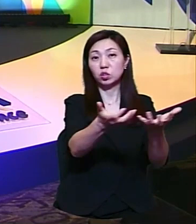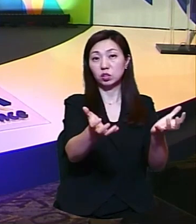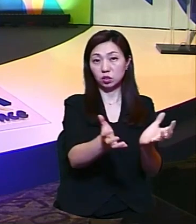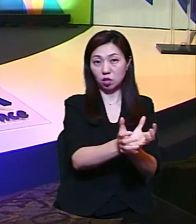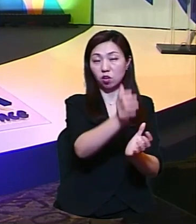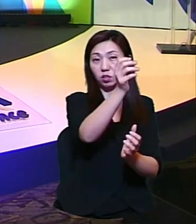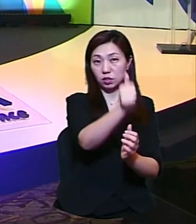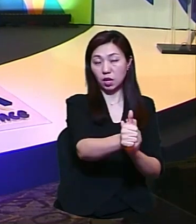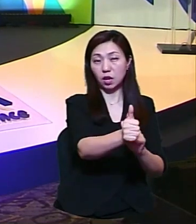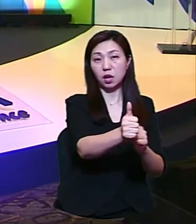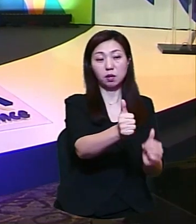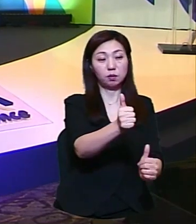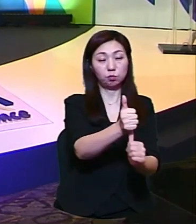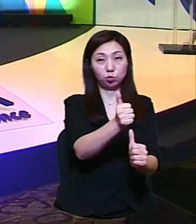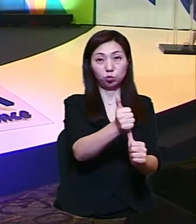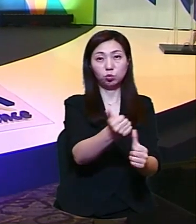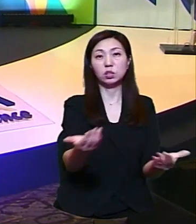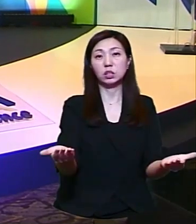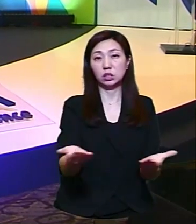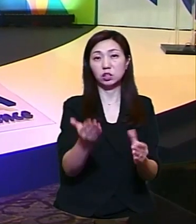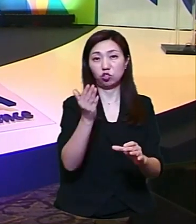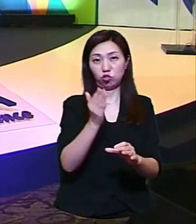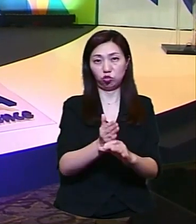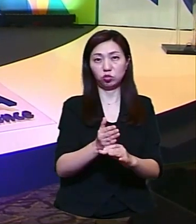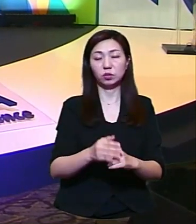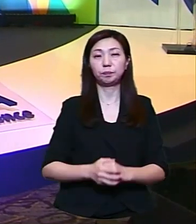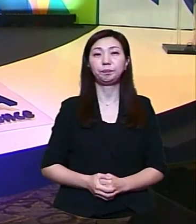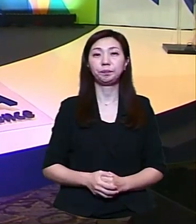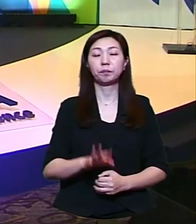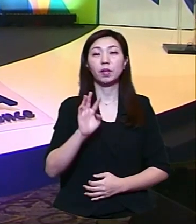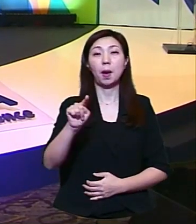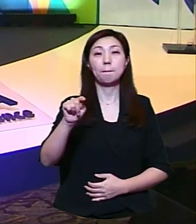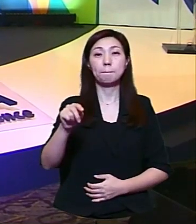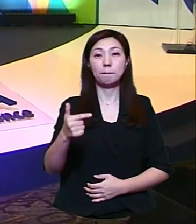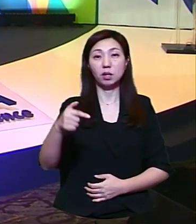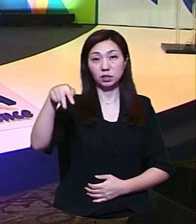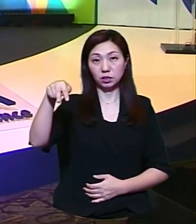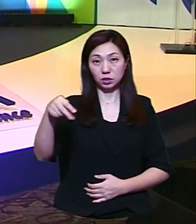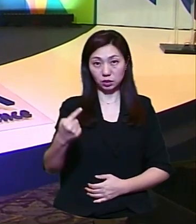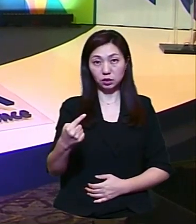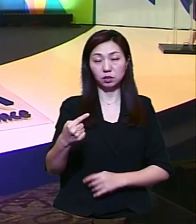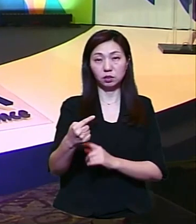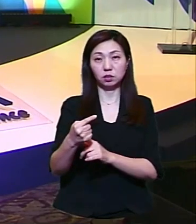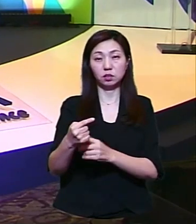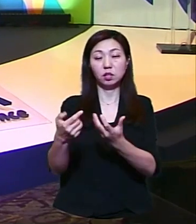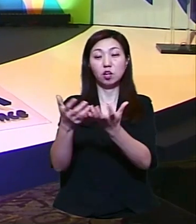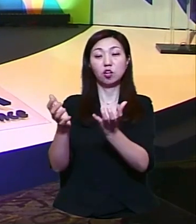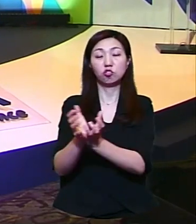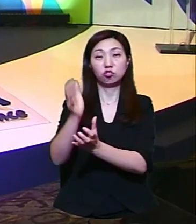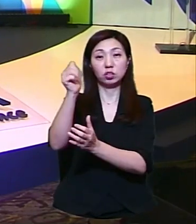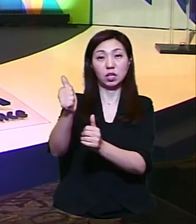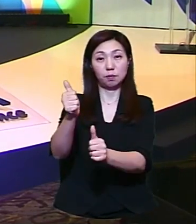USAID. He leads the technical teams focused on digital finance, digital inclusion,